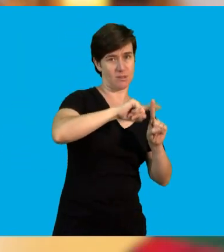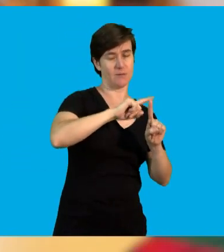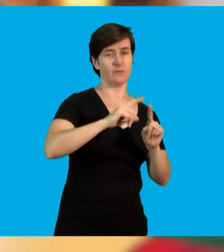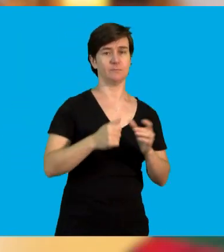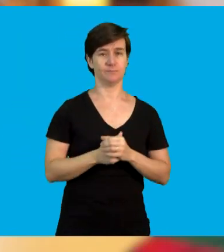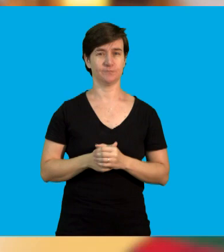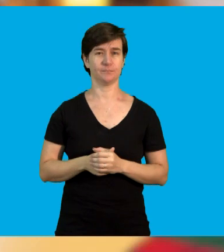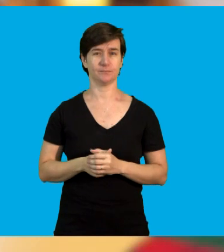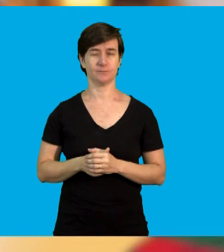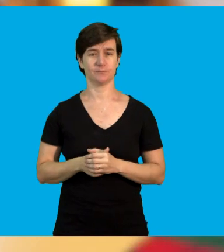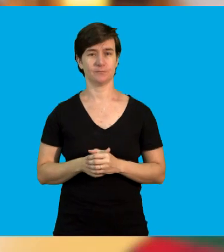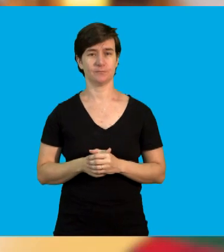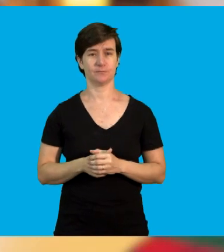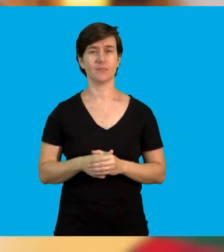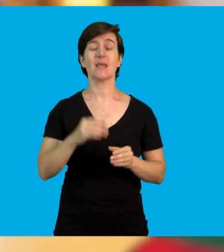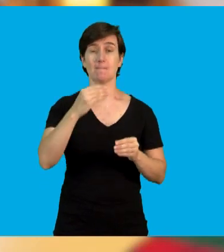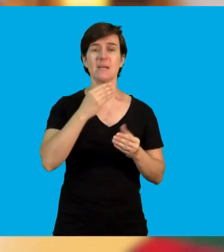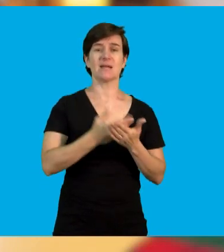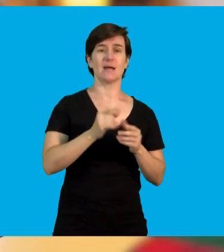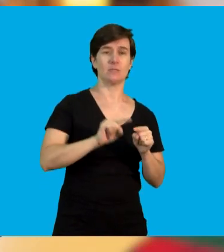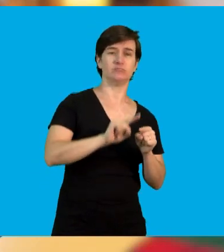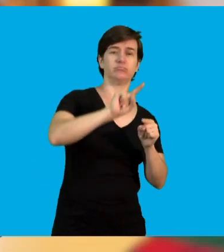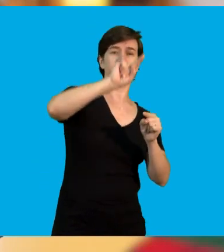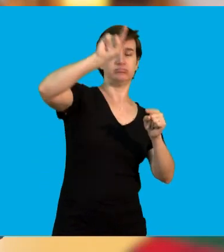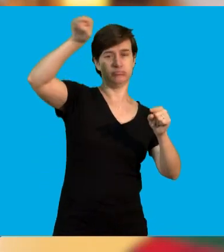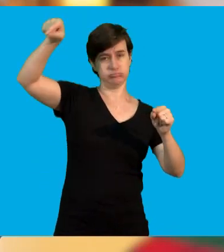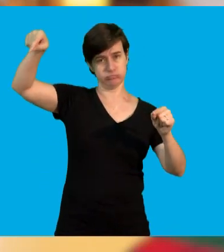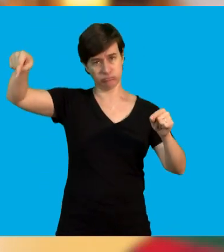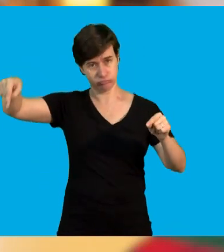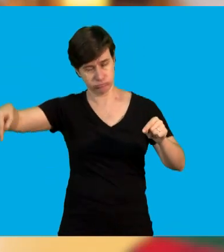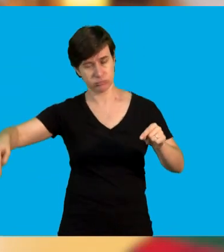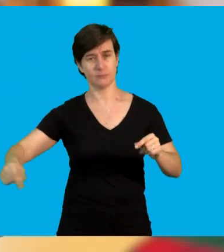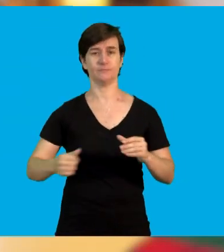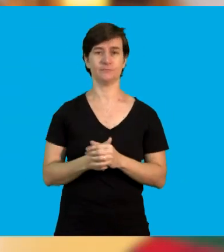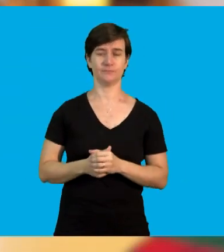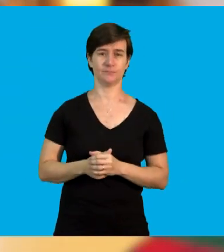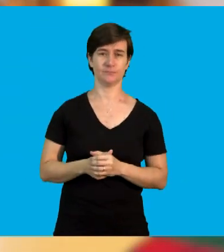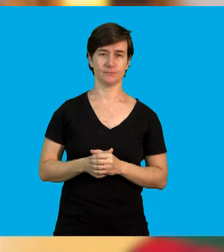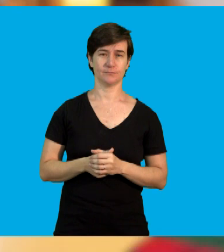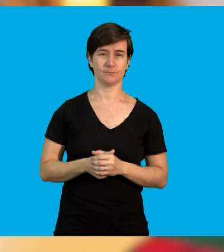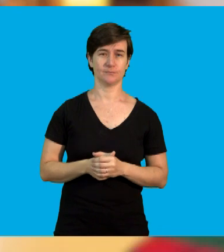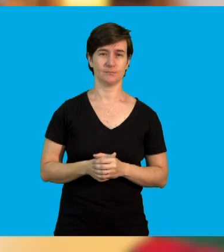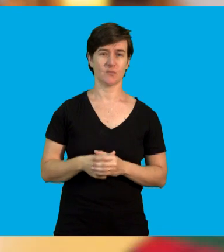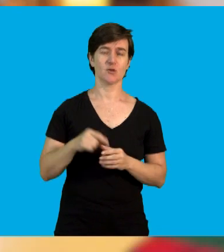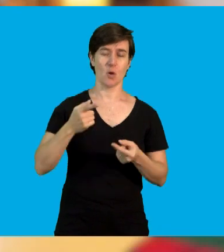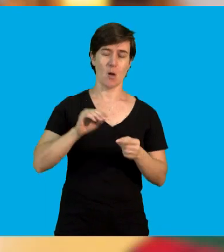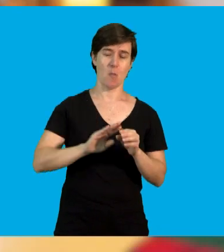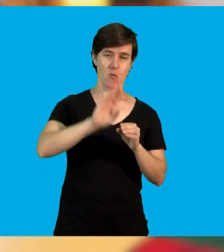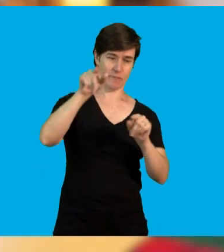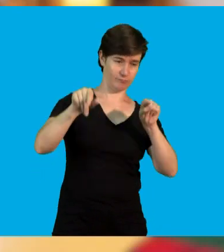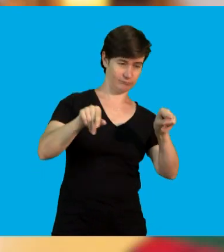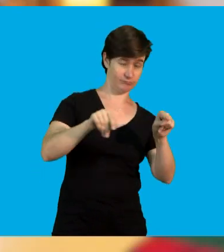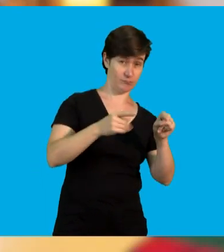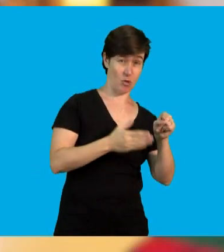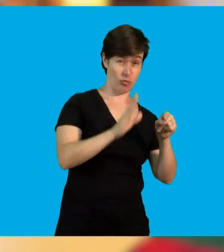that flow of charges through, or the flow of charges through the electrolyte, and those electrons are going to be moving from